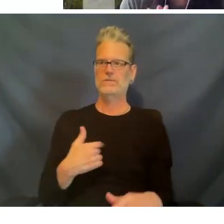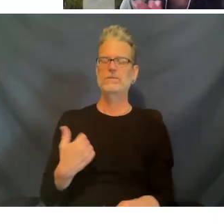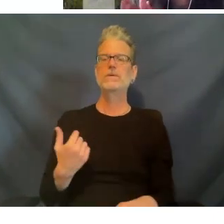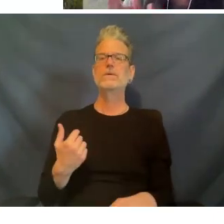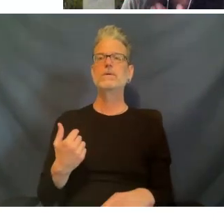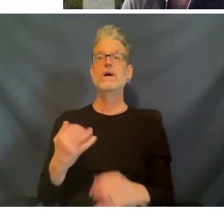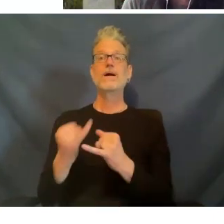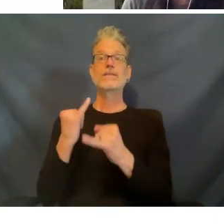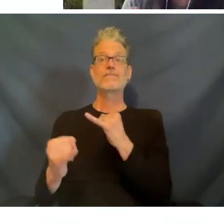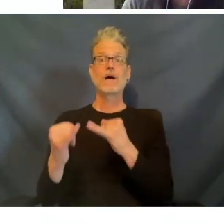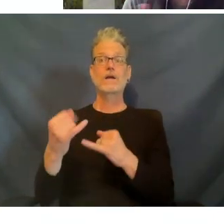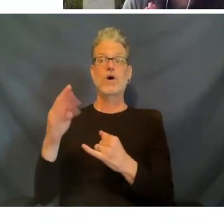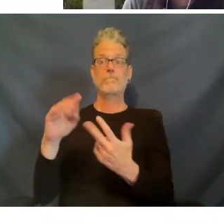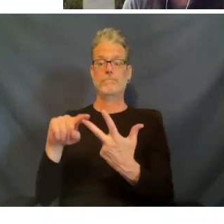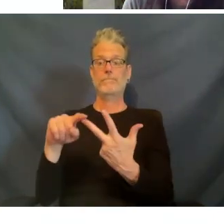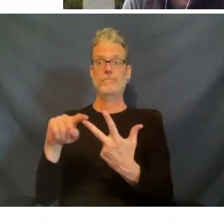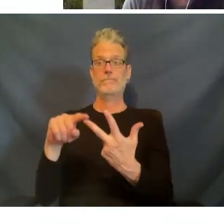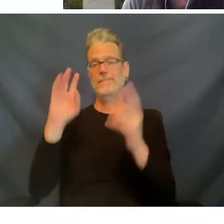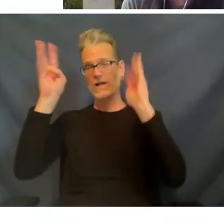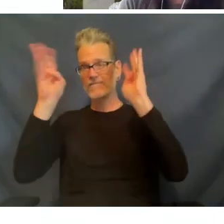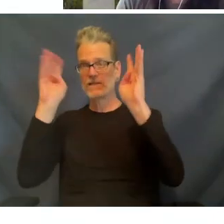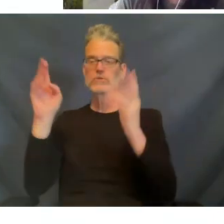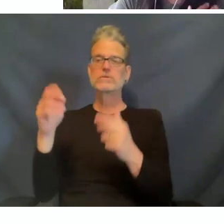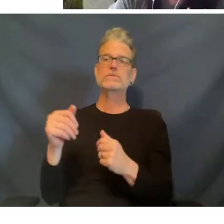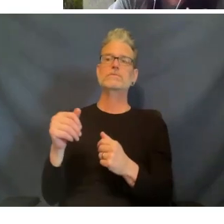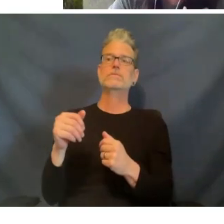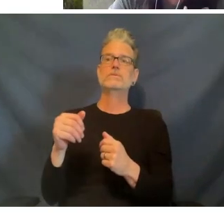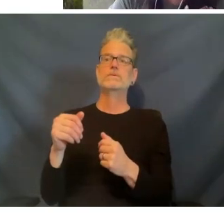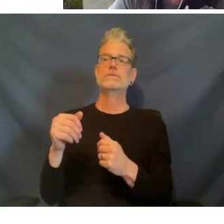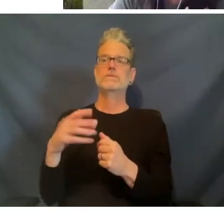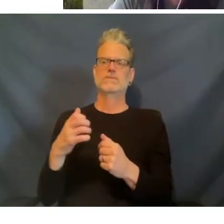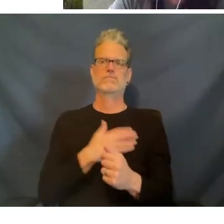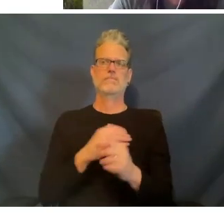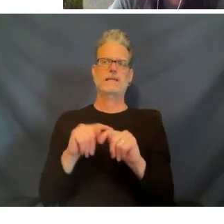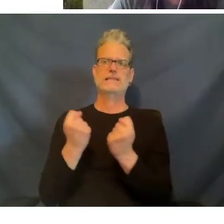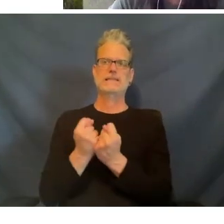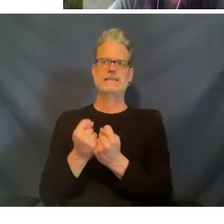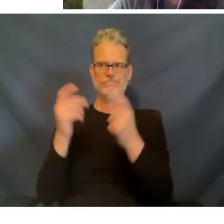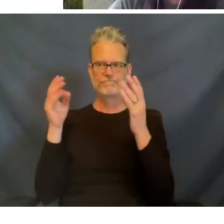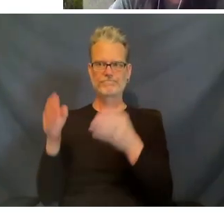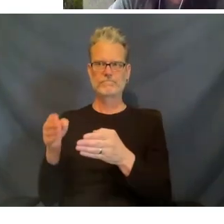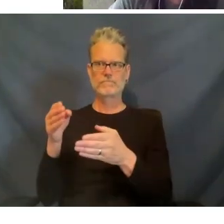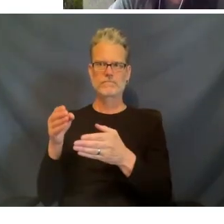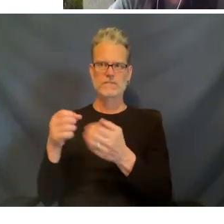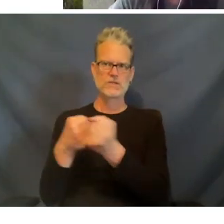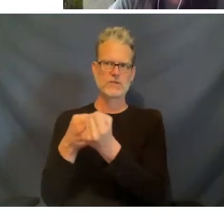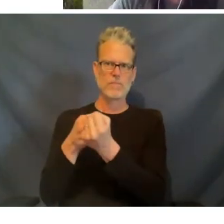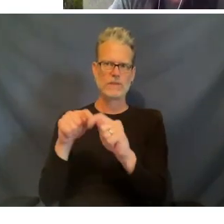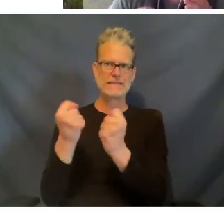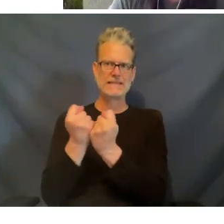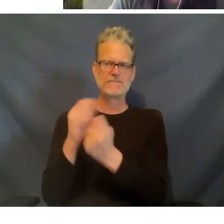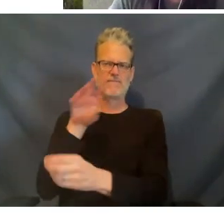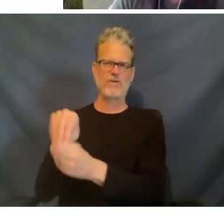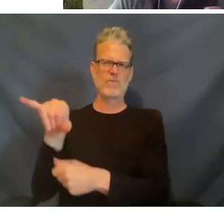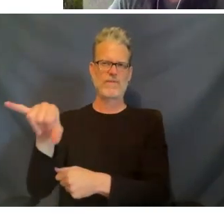hub is the Partnership Innovation and Agency-Wide Support Hub. And my team, specifically the Partnership Support Team, is part of this hub.